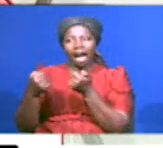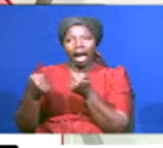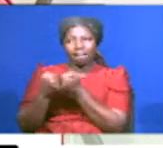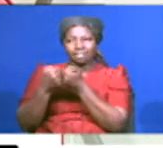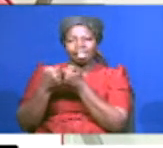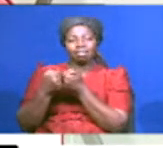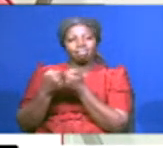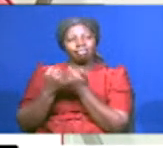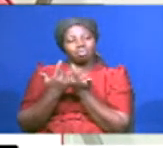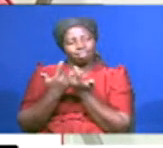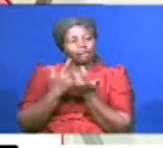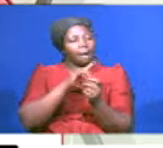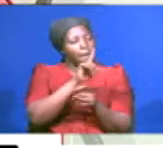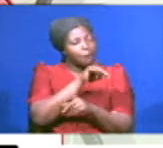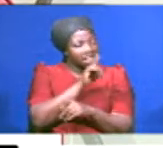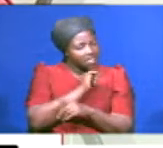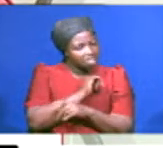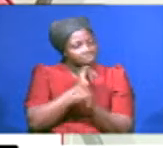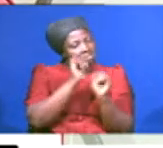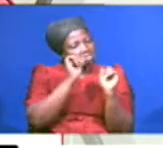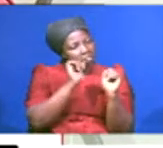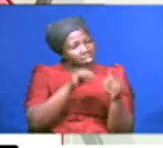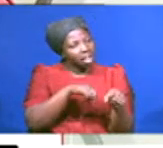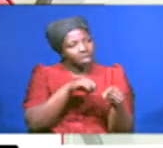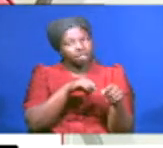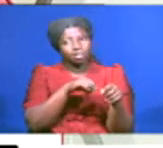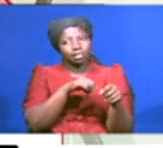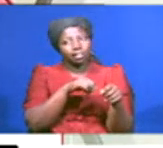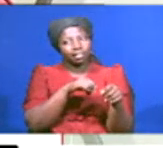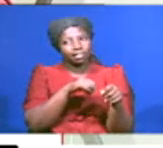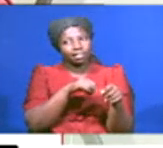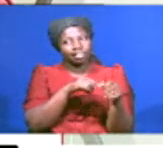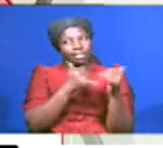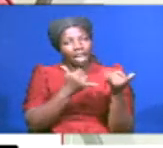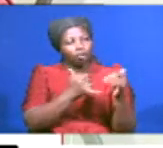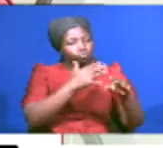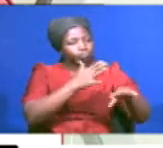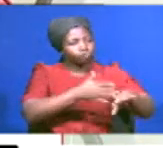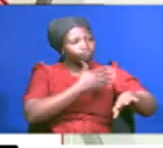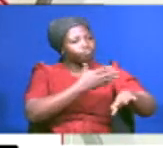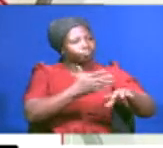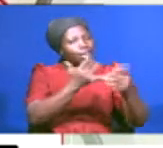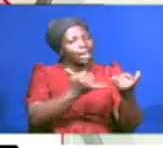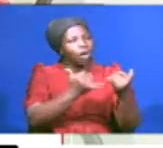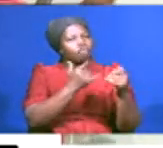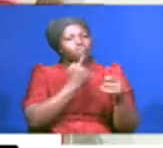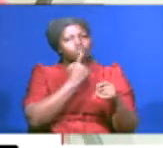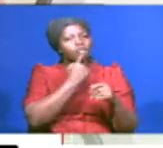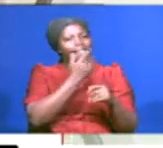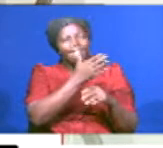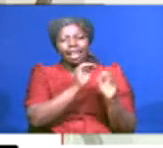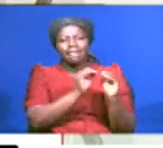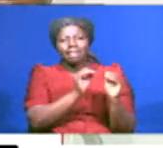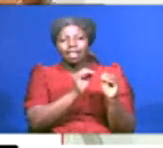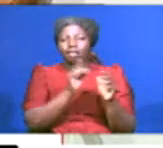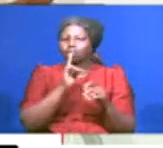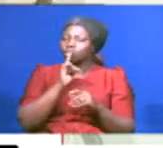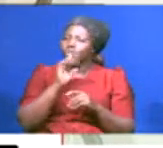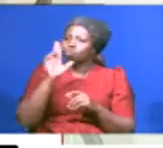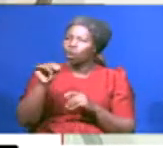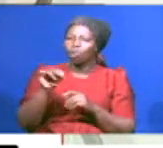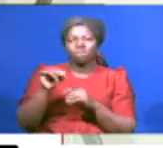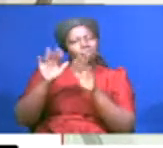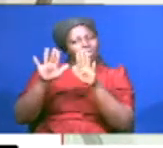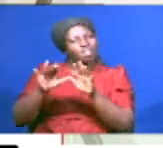sure it can still it can be played now. Now that Moi is no longer there. I think no, there is no need because they have so many